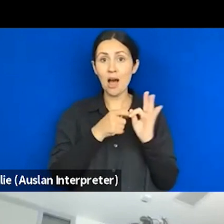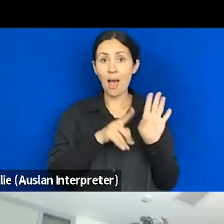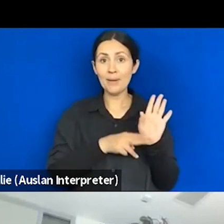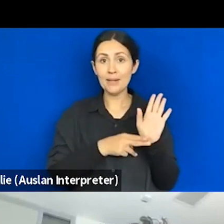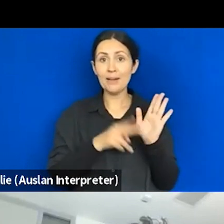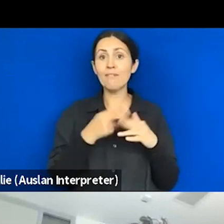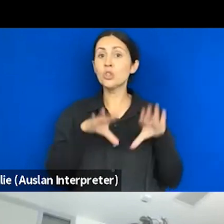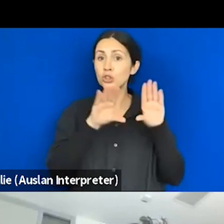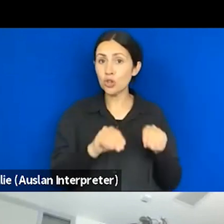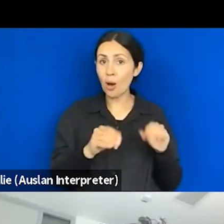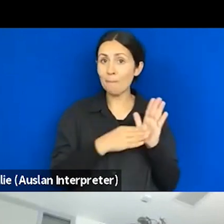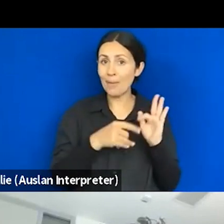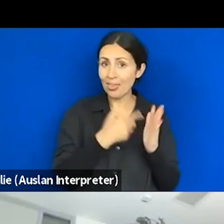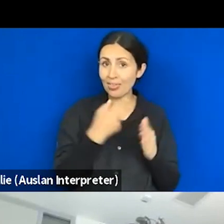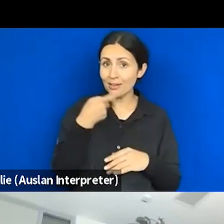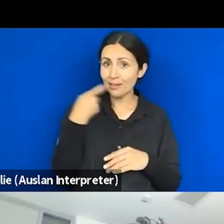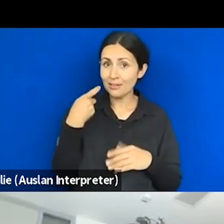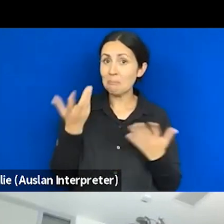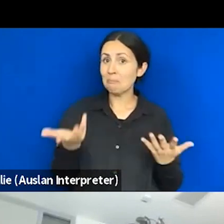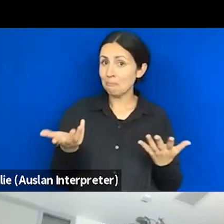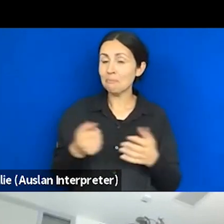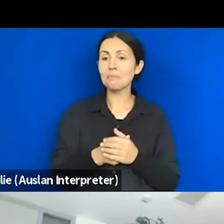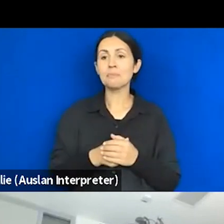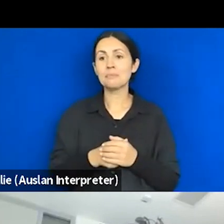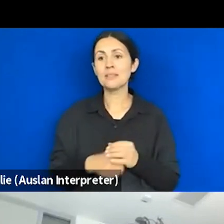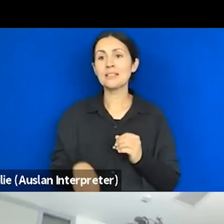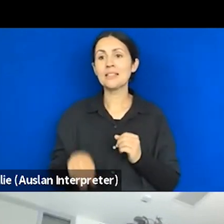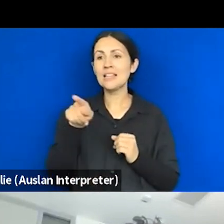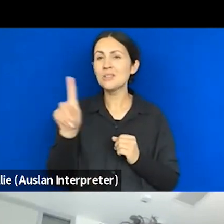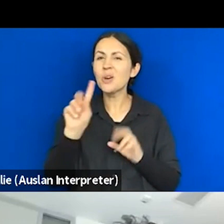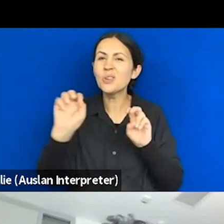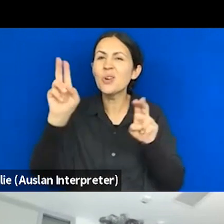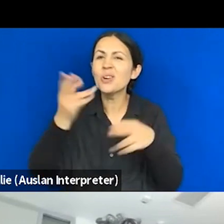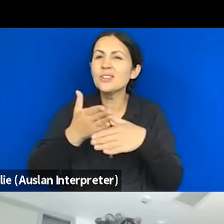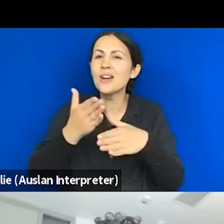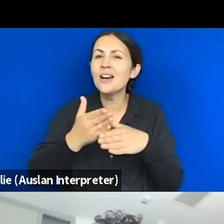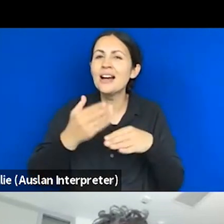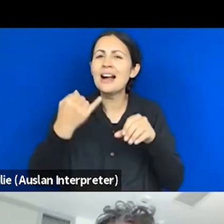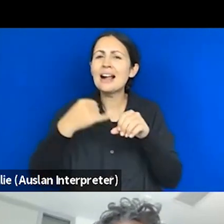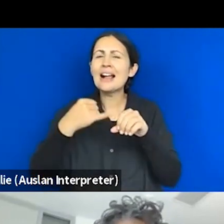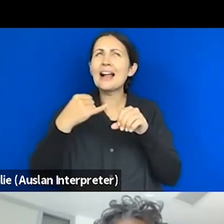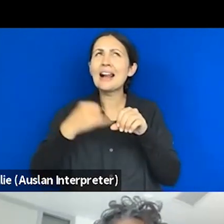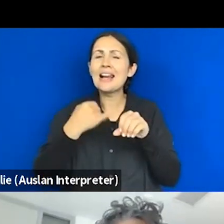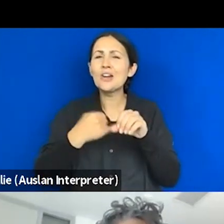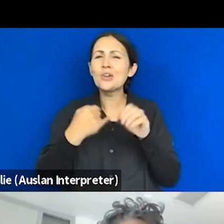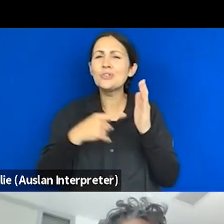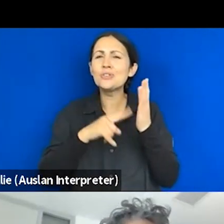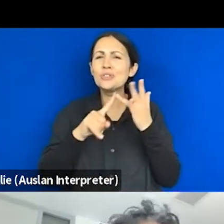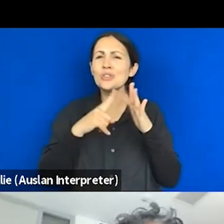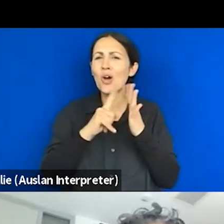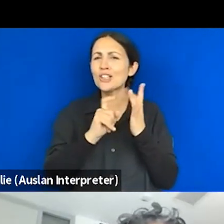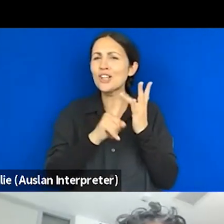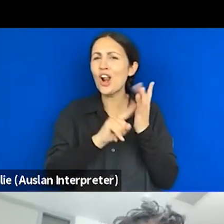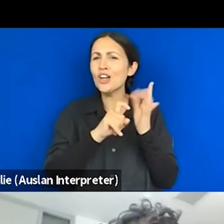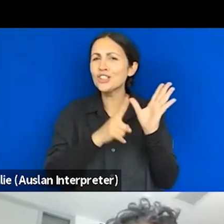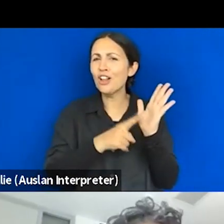in Australia. So be very keen, and he's a clinical toxicological pharmacologist and addiction medicine